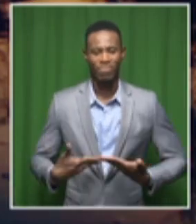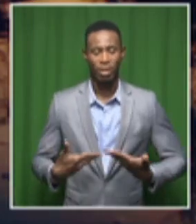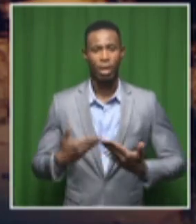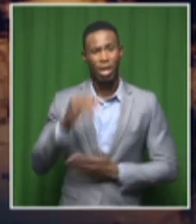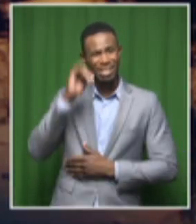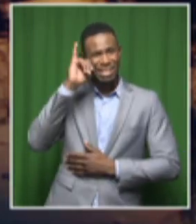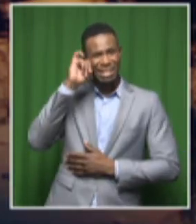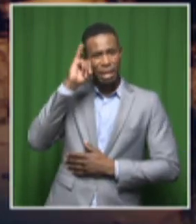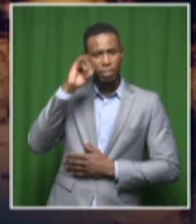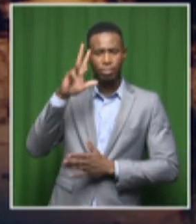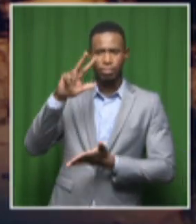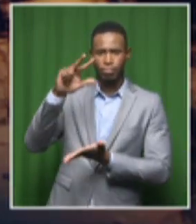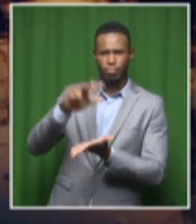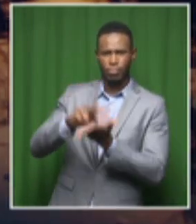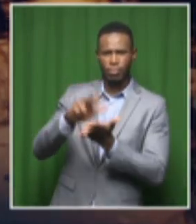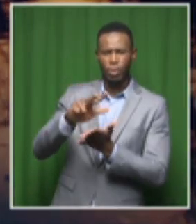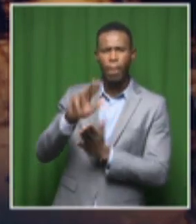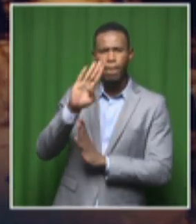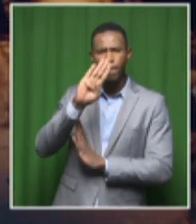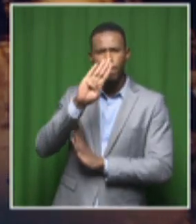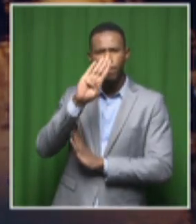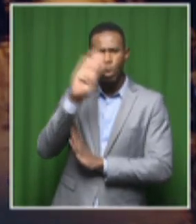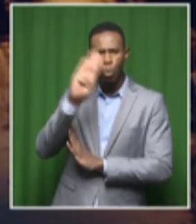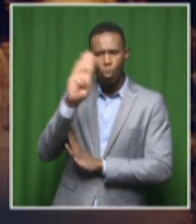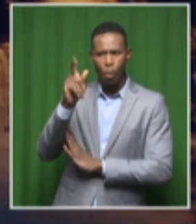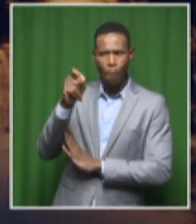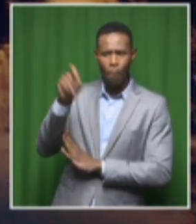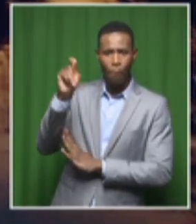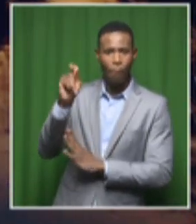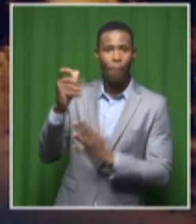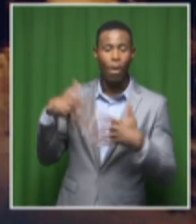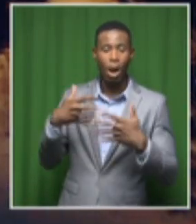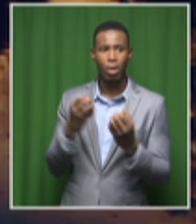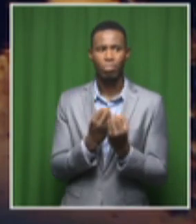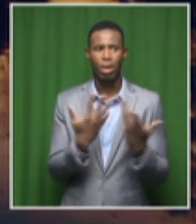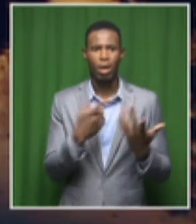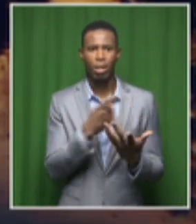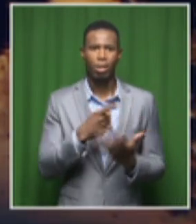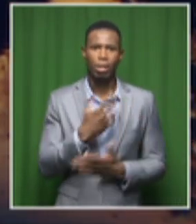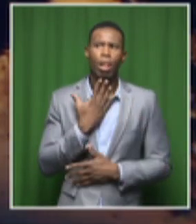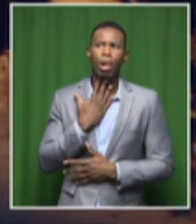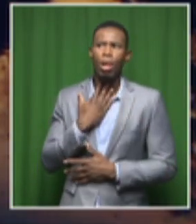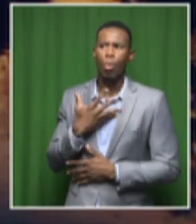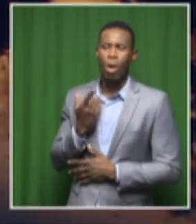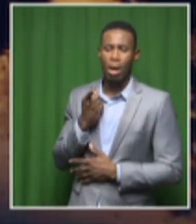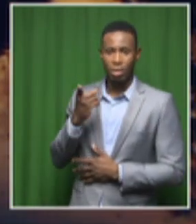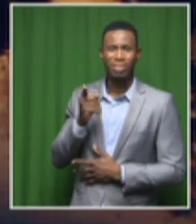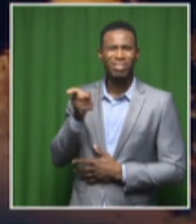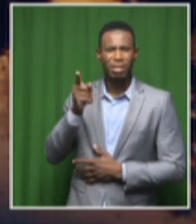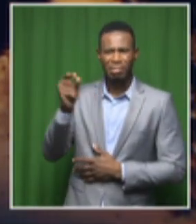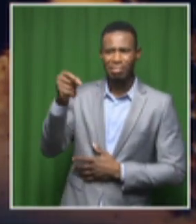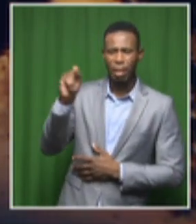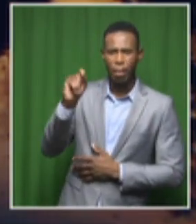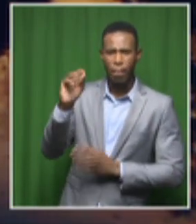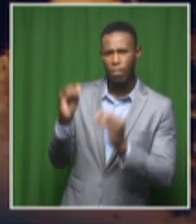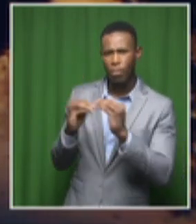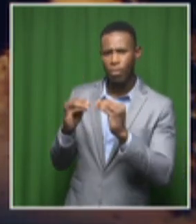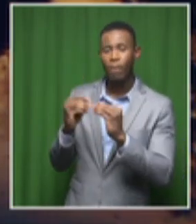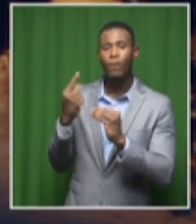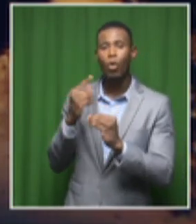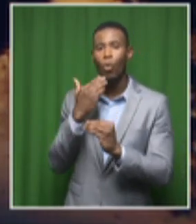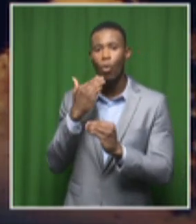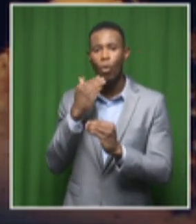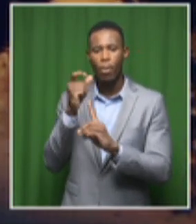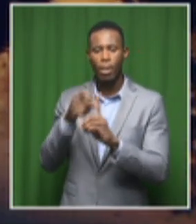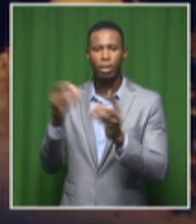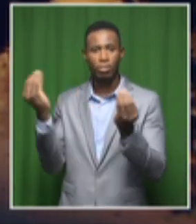Instagram verification has always been a coveted status symbol reserved for celebrities and those with deeper pockets.